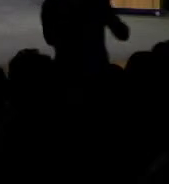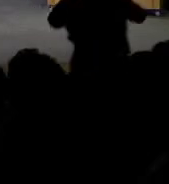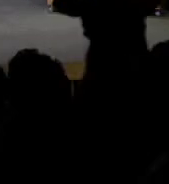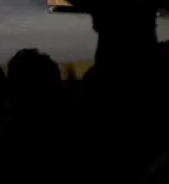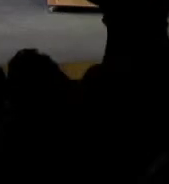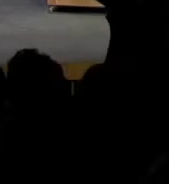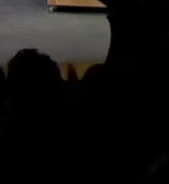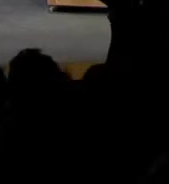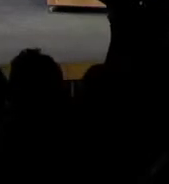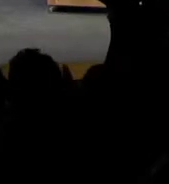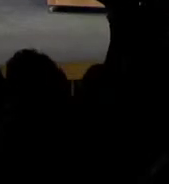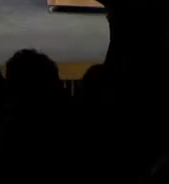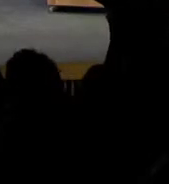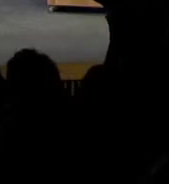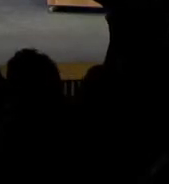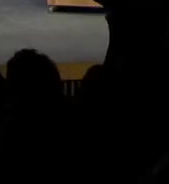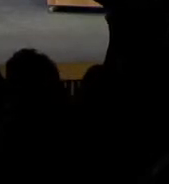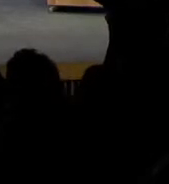a better...